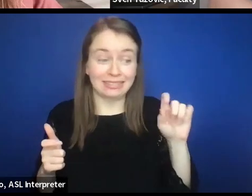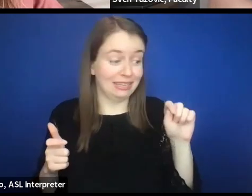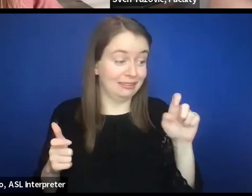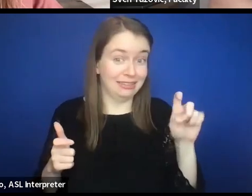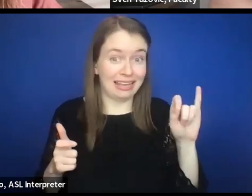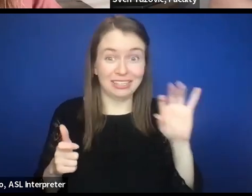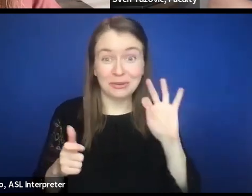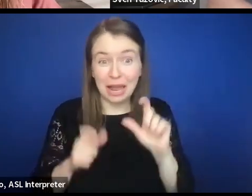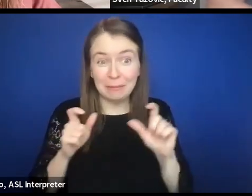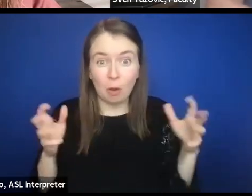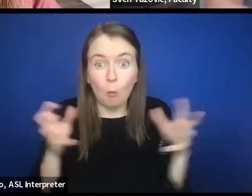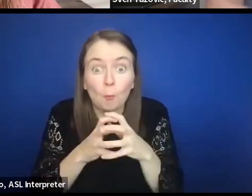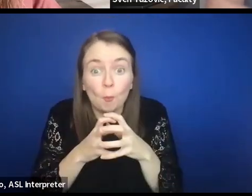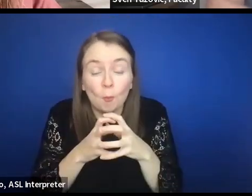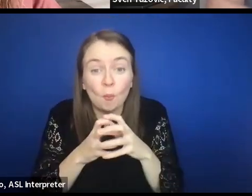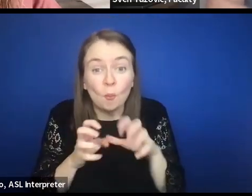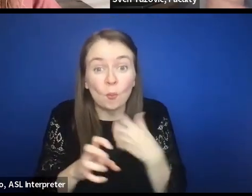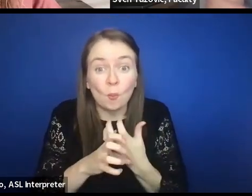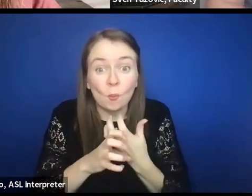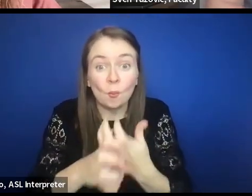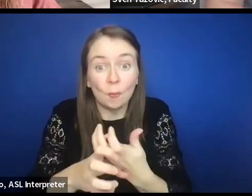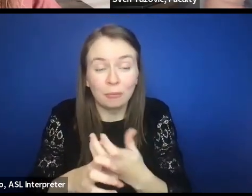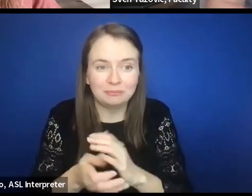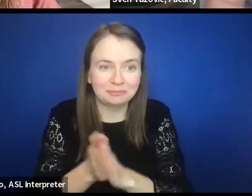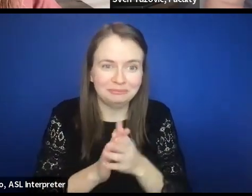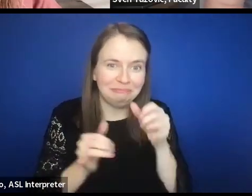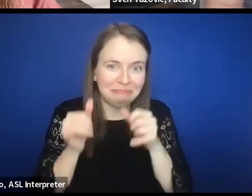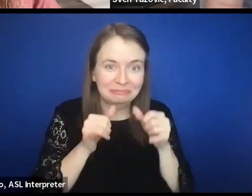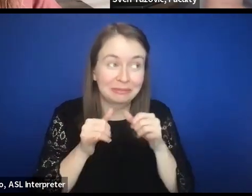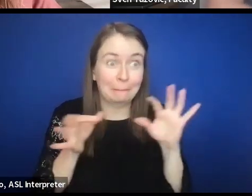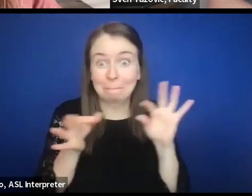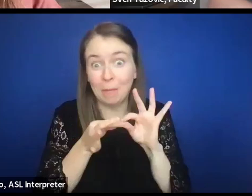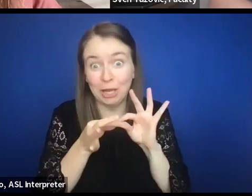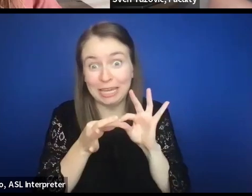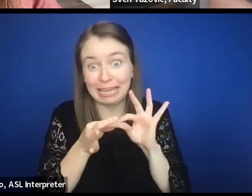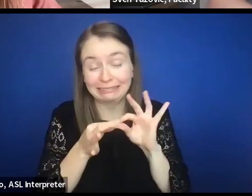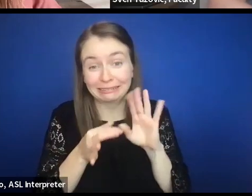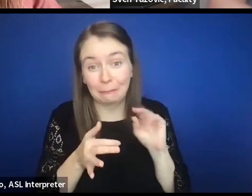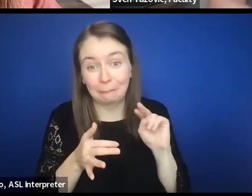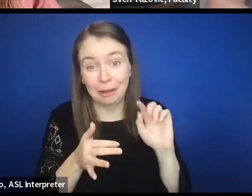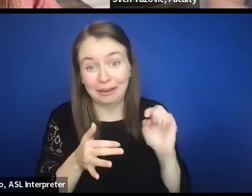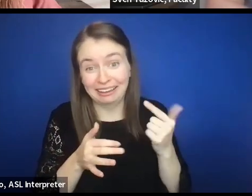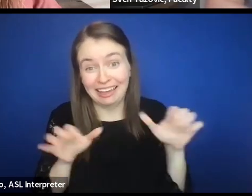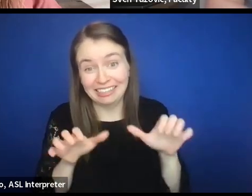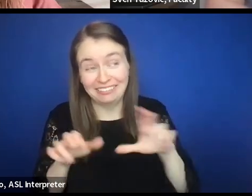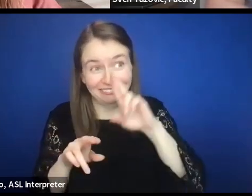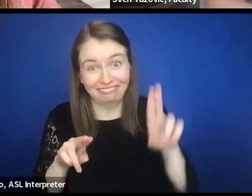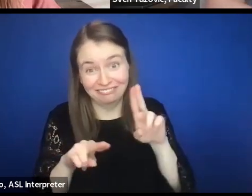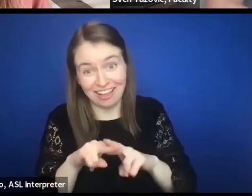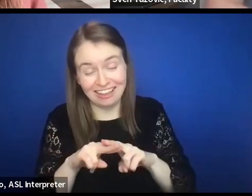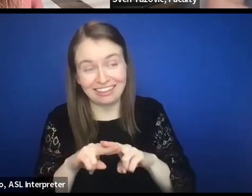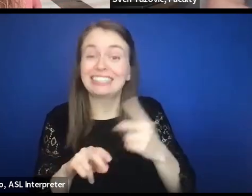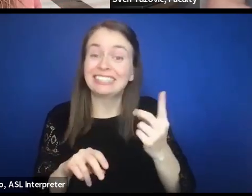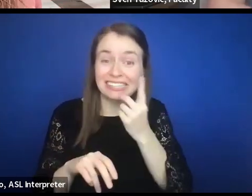one big car. And so this became really like a bonding exercise. It was quite fun. And then